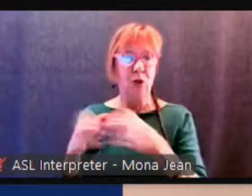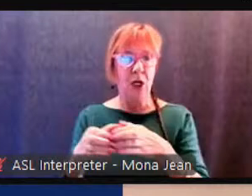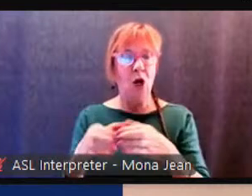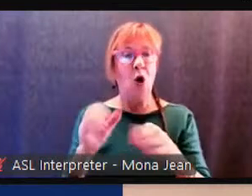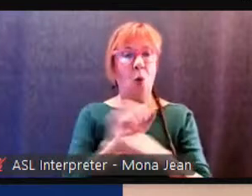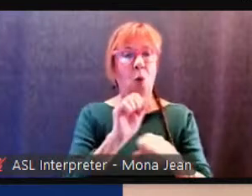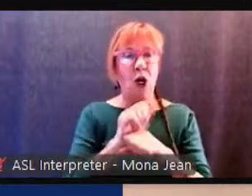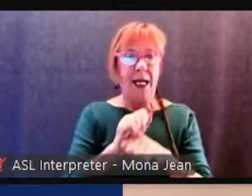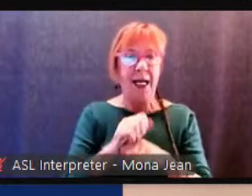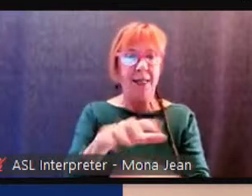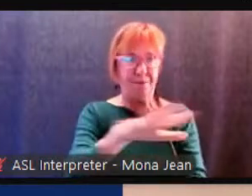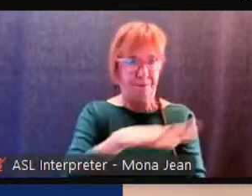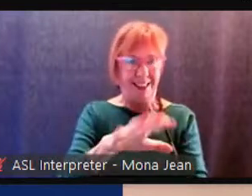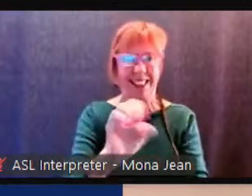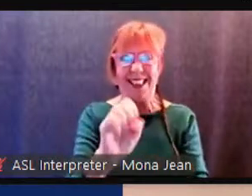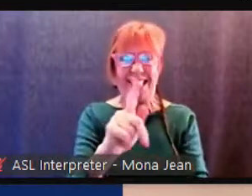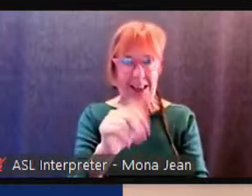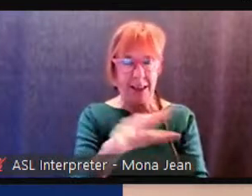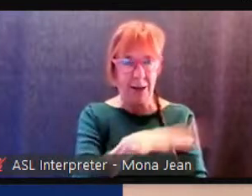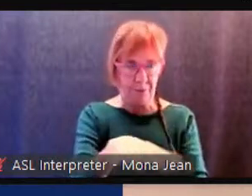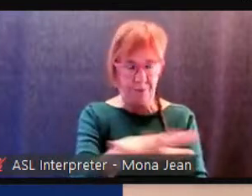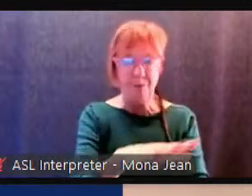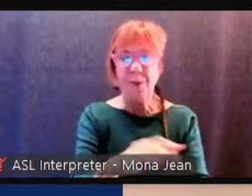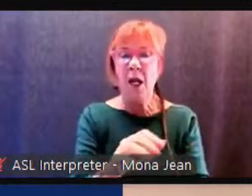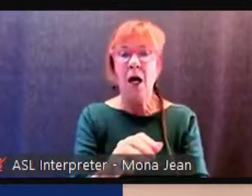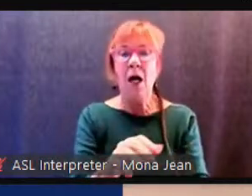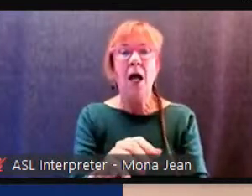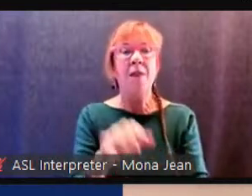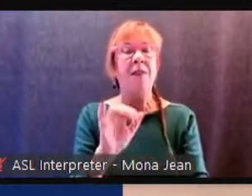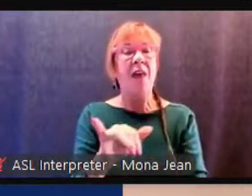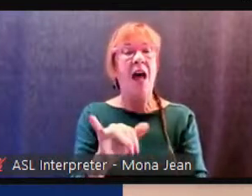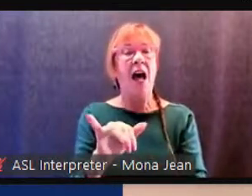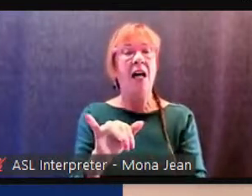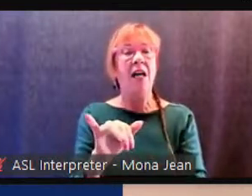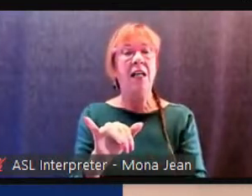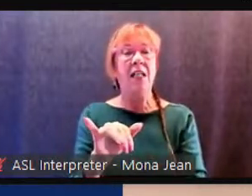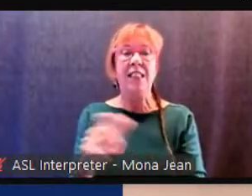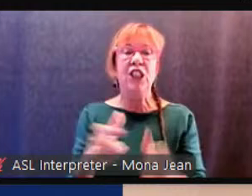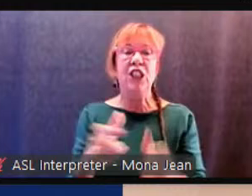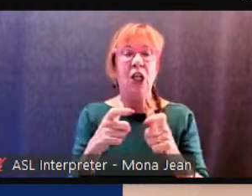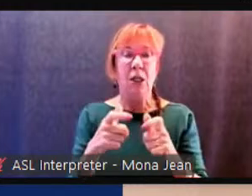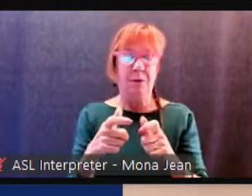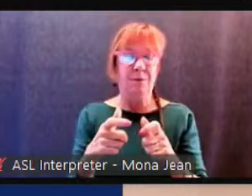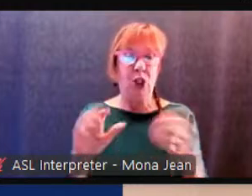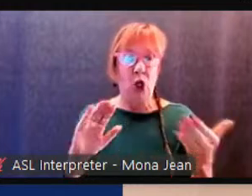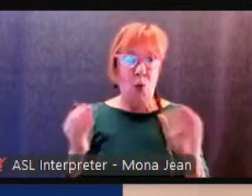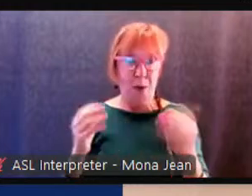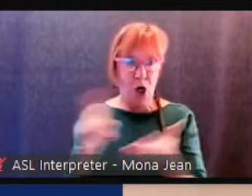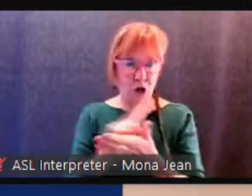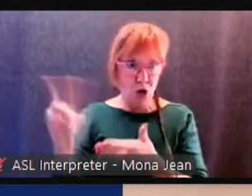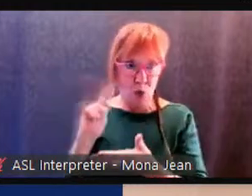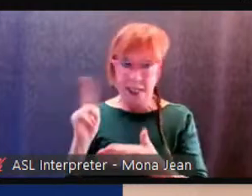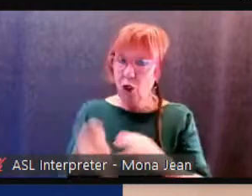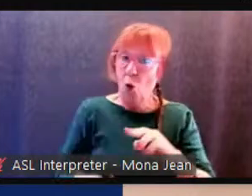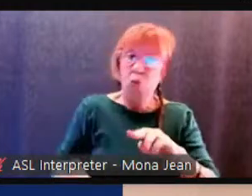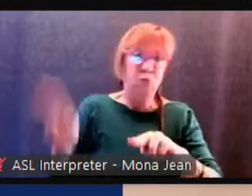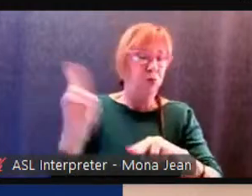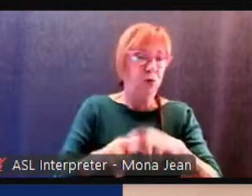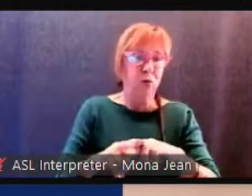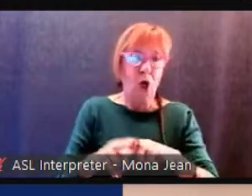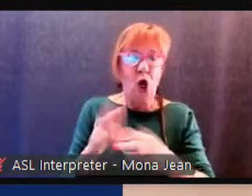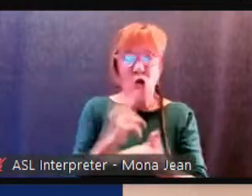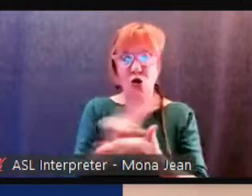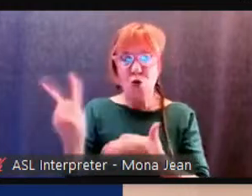Eaton footprint. Just for awareness, this is a huge ramp up from where we were just 2 weeks ago. 2 weeks ago, we only